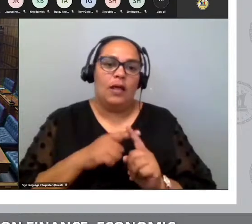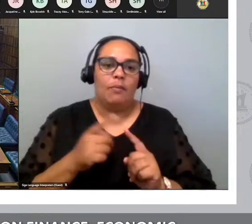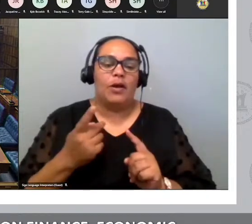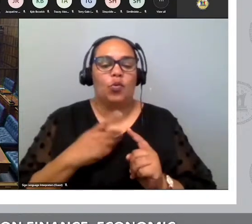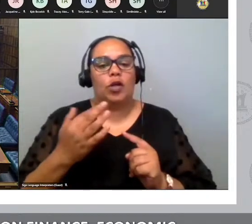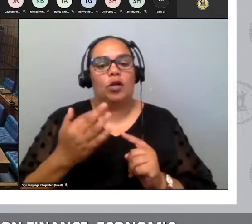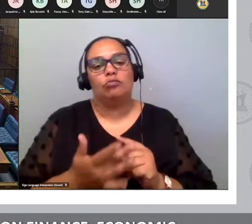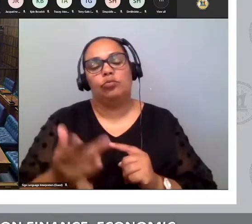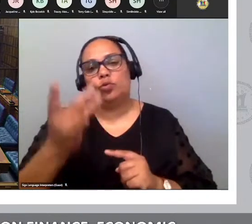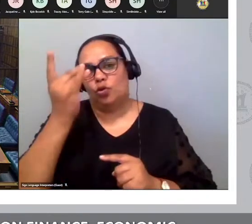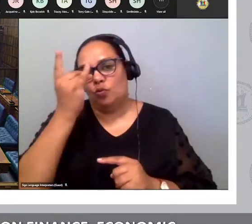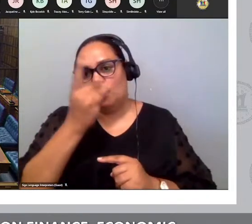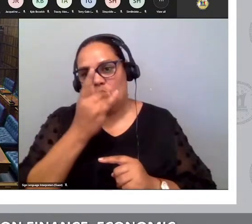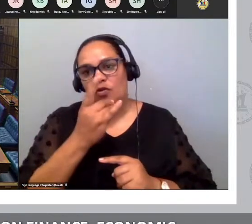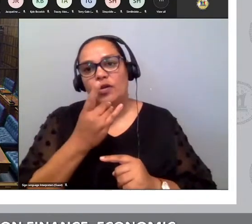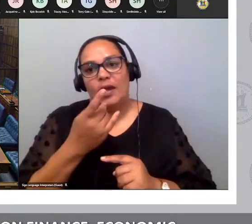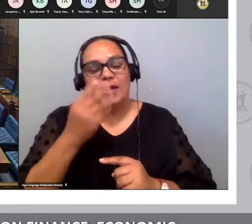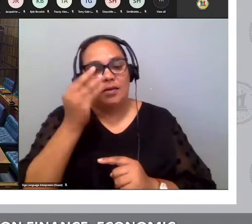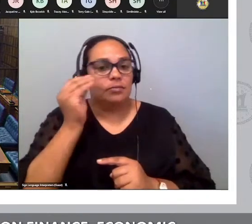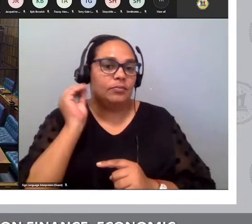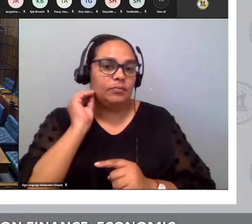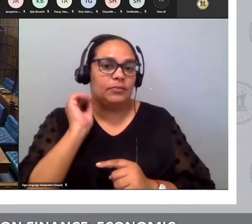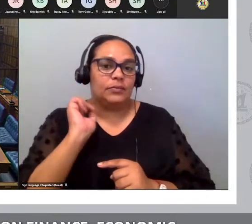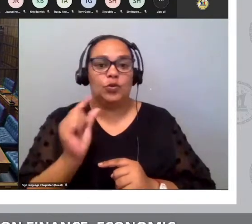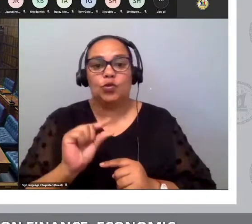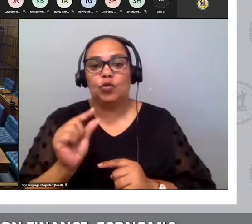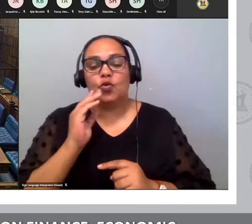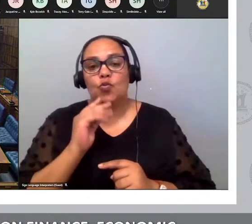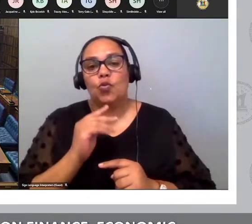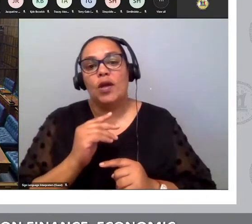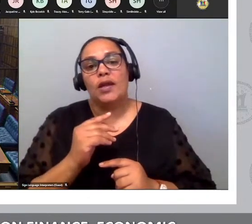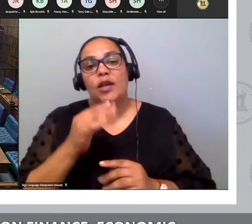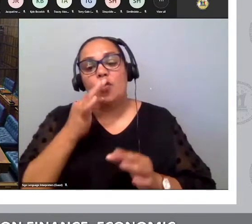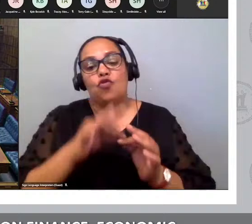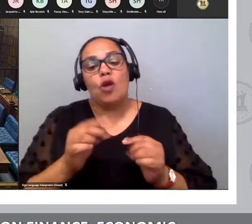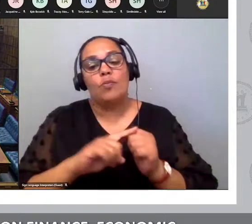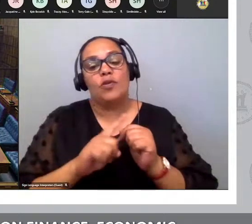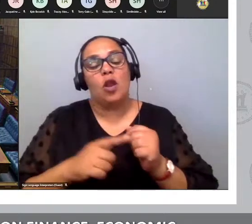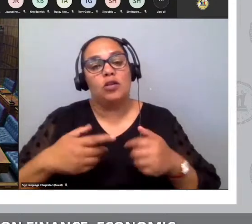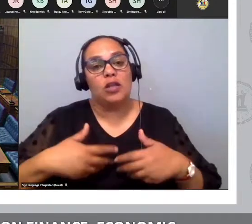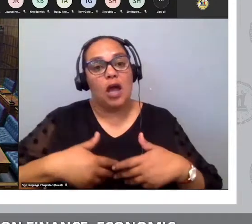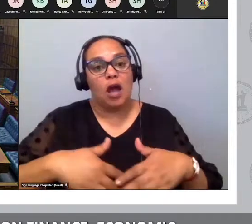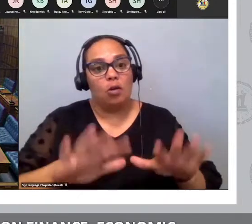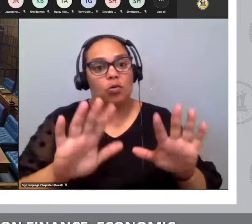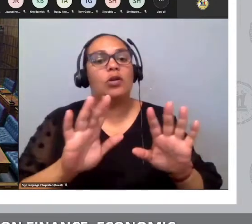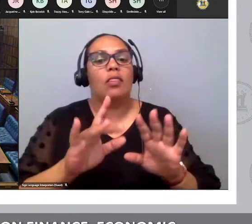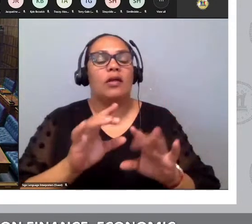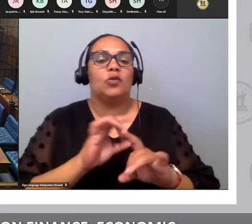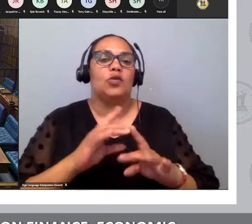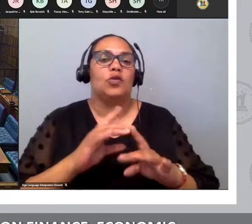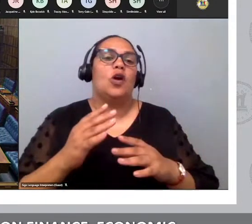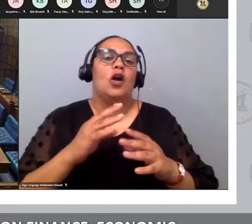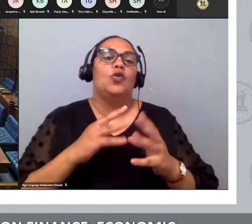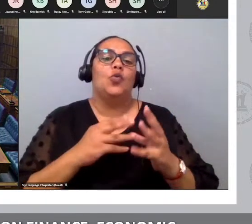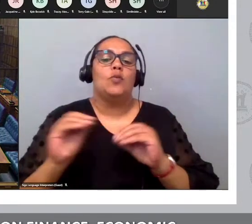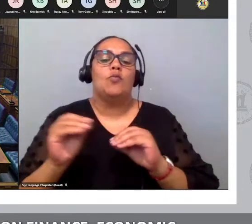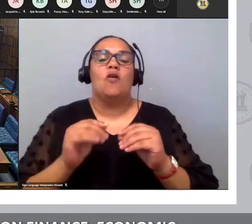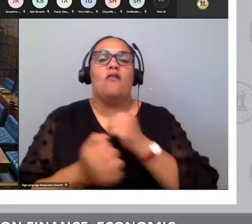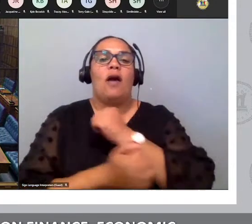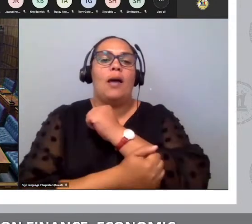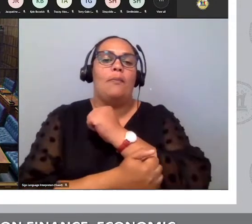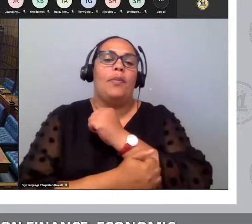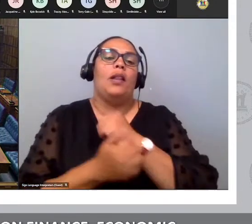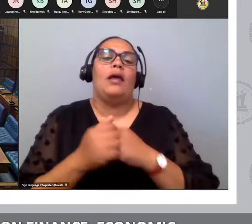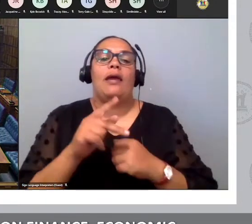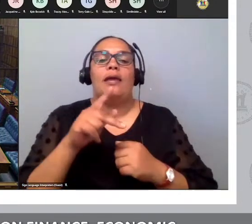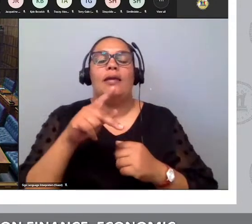move to March and being mindful that as soon as the last grapes go out that's when we start moving apples and pears and